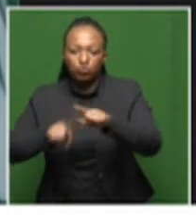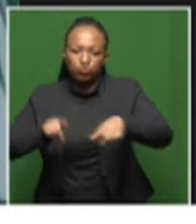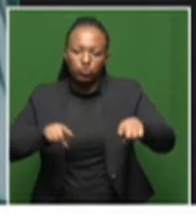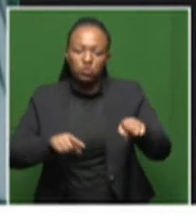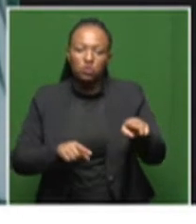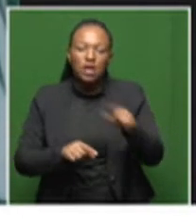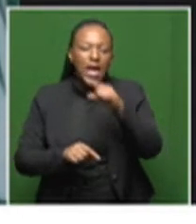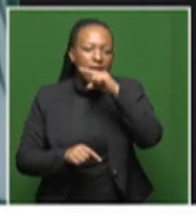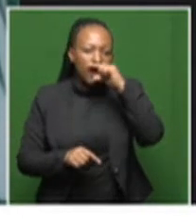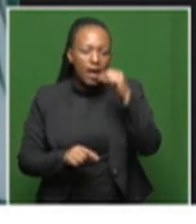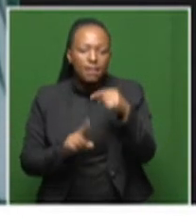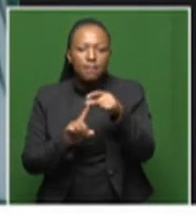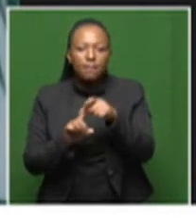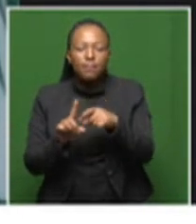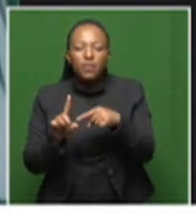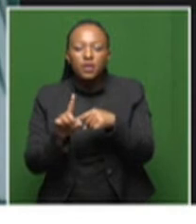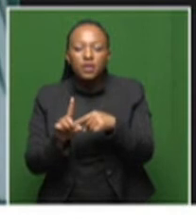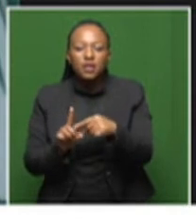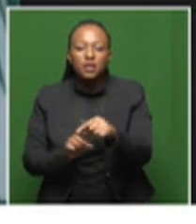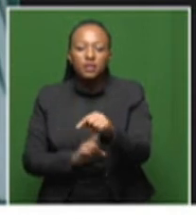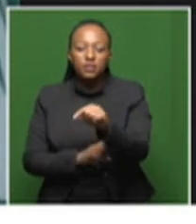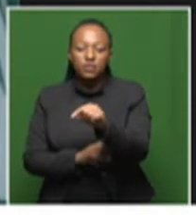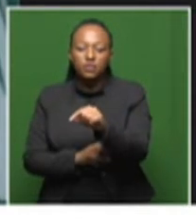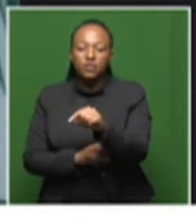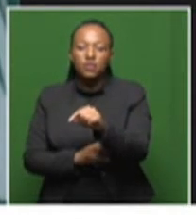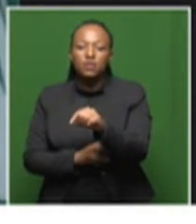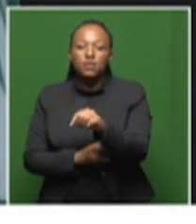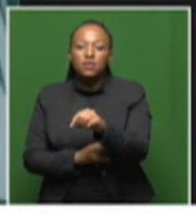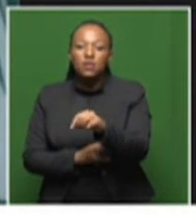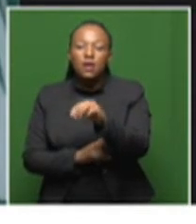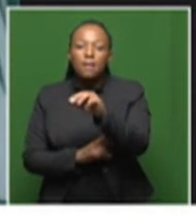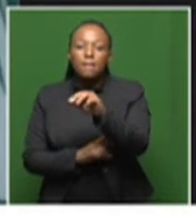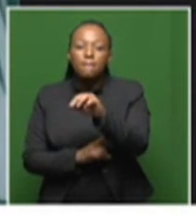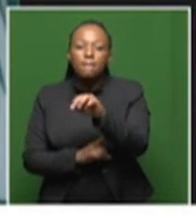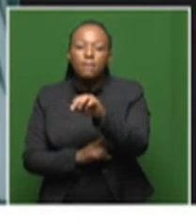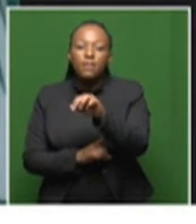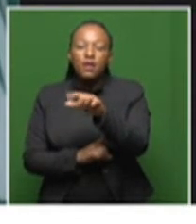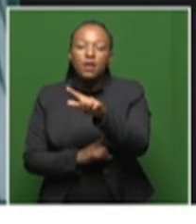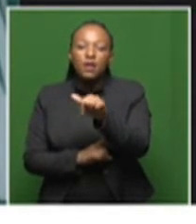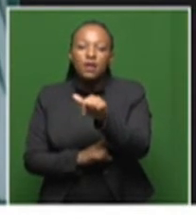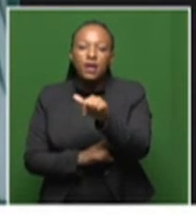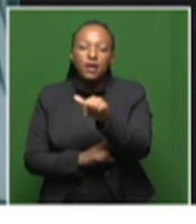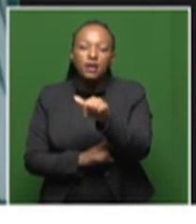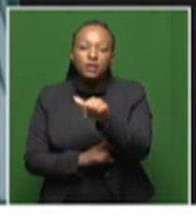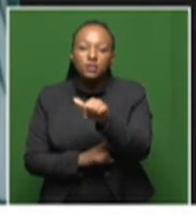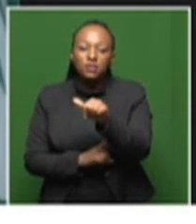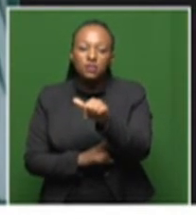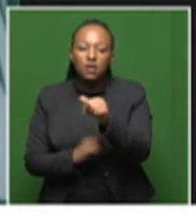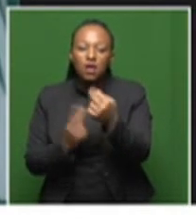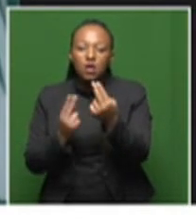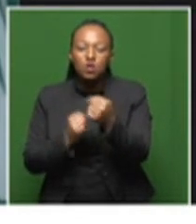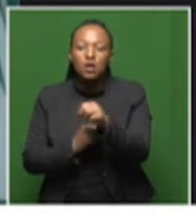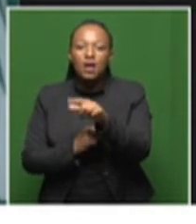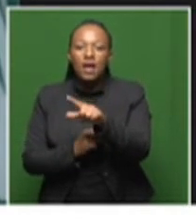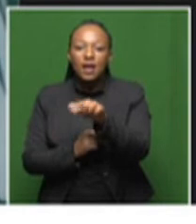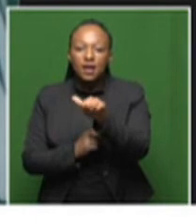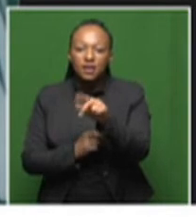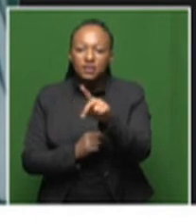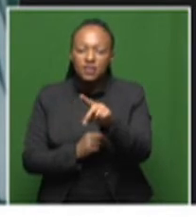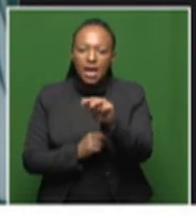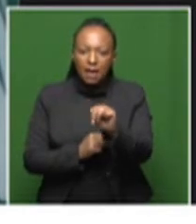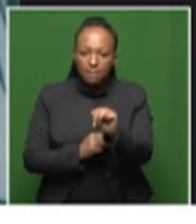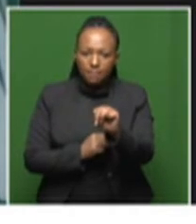called the Lambda variant. By June 2021, the Lambda variant had begun to spread through South